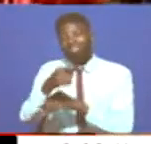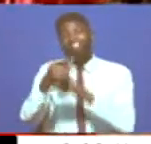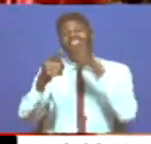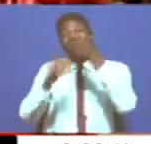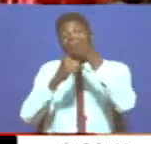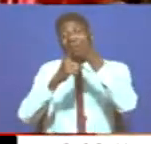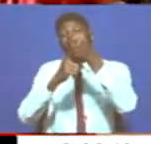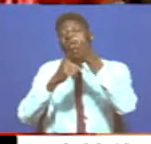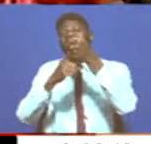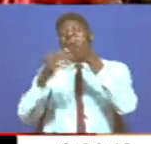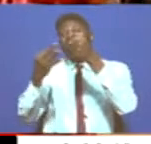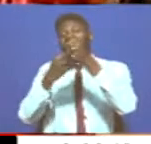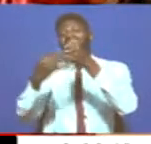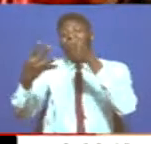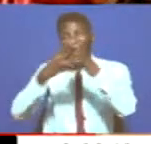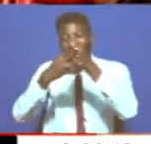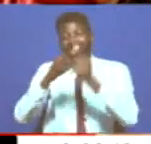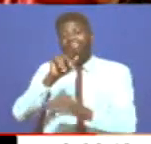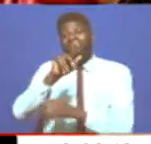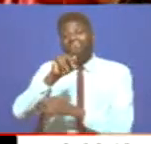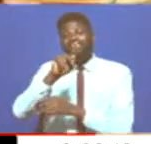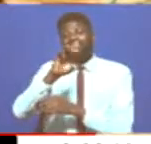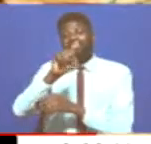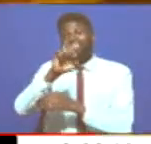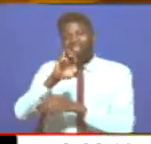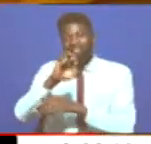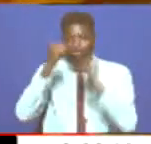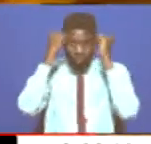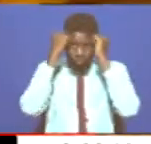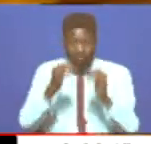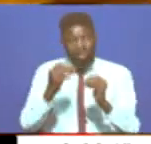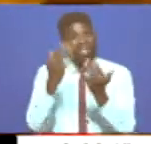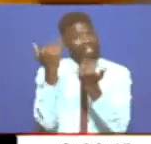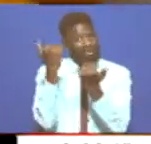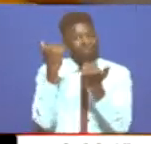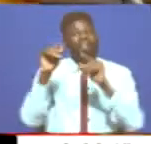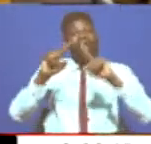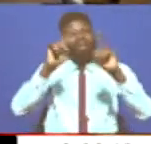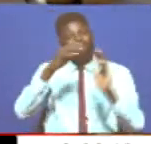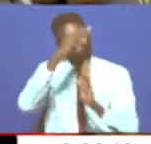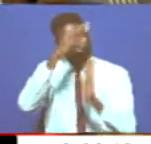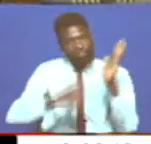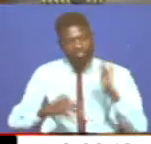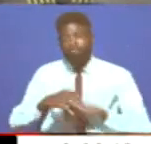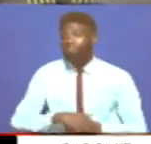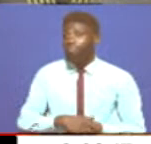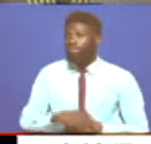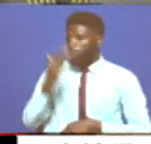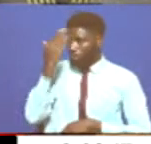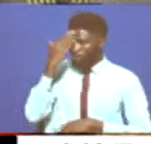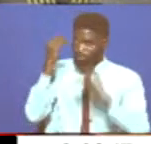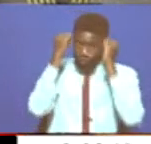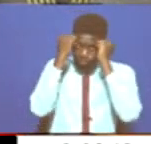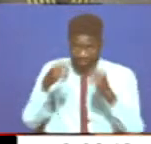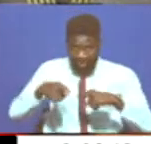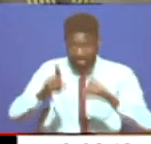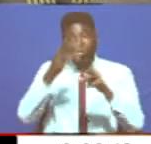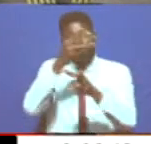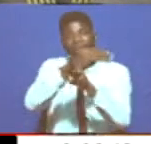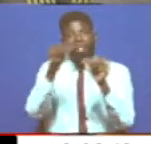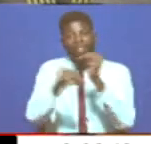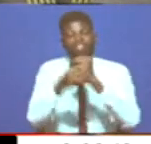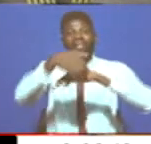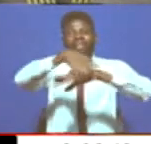22,689 KCSE candidates are expected to sit for the exams. On Monday, the candidates will write the mathematics and English